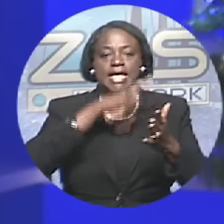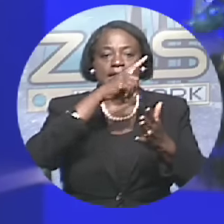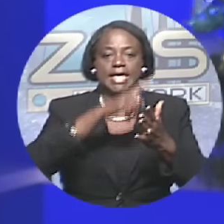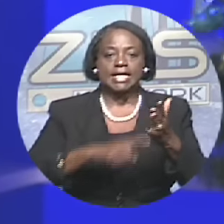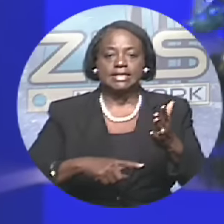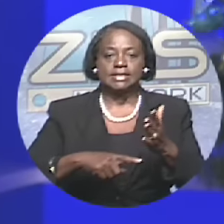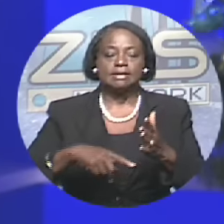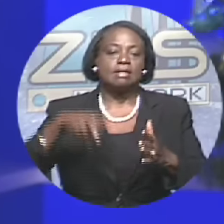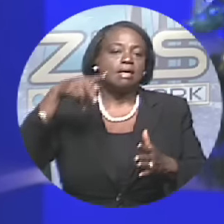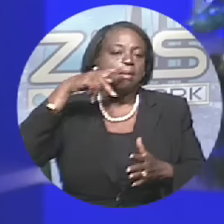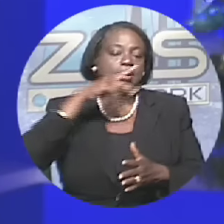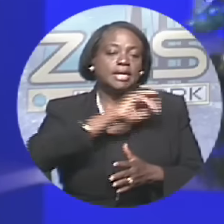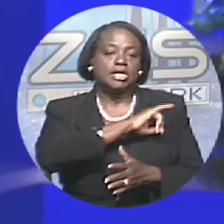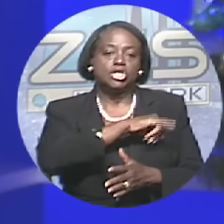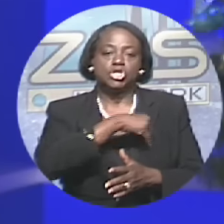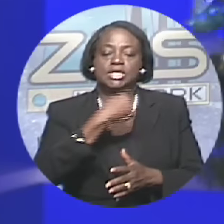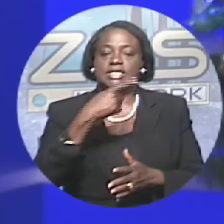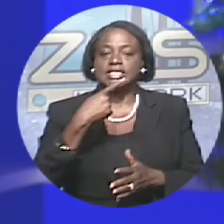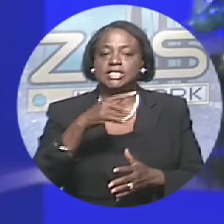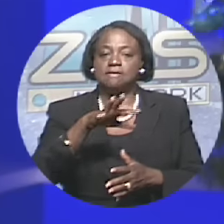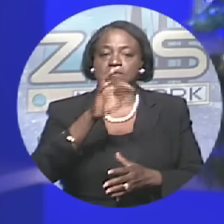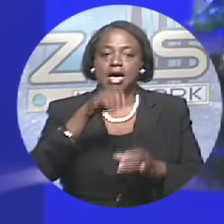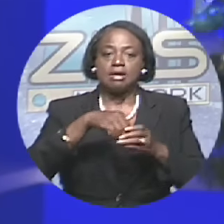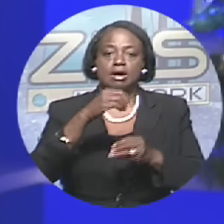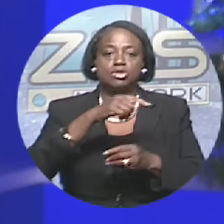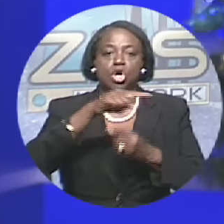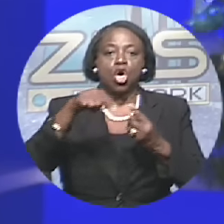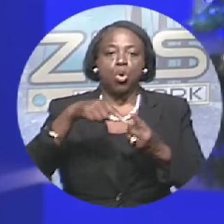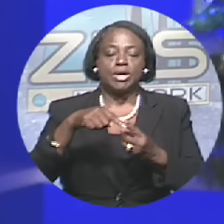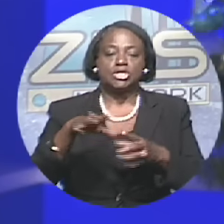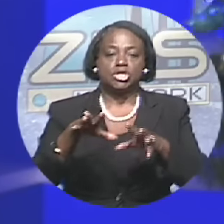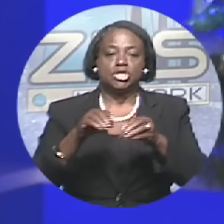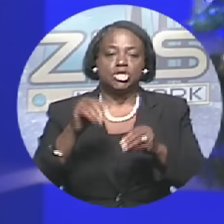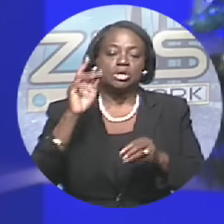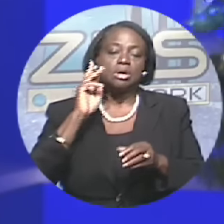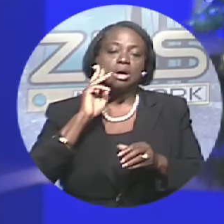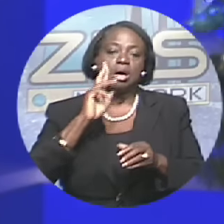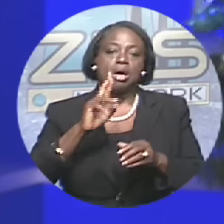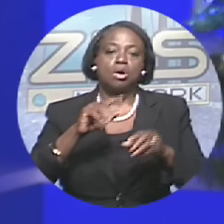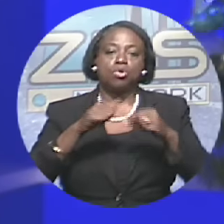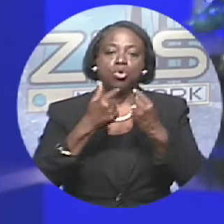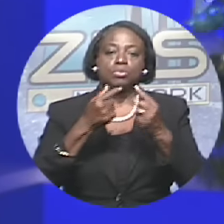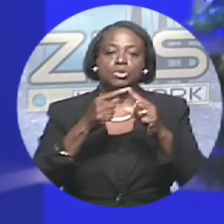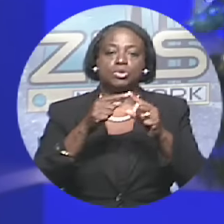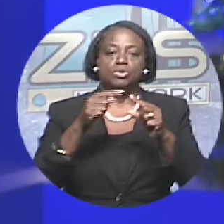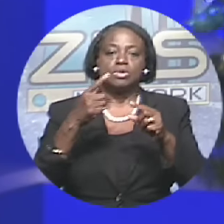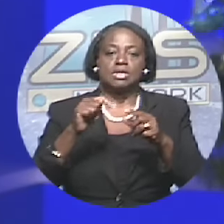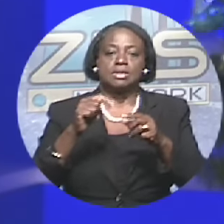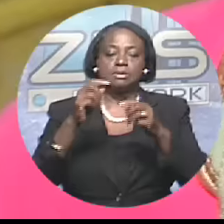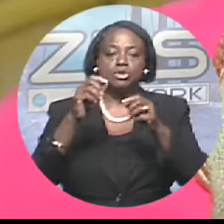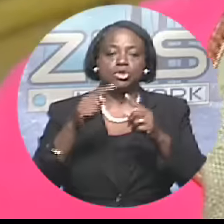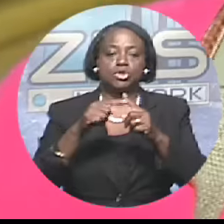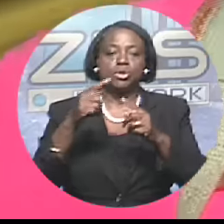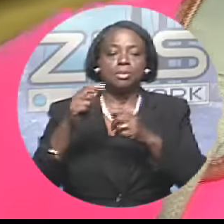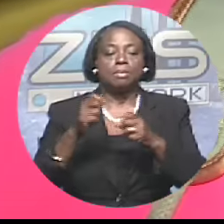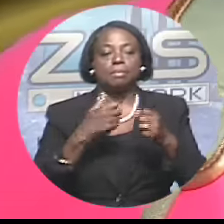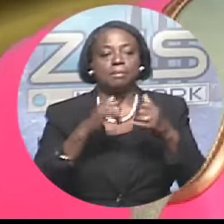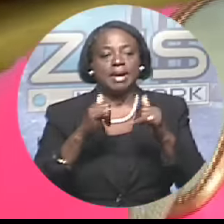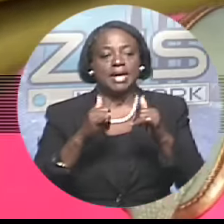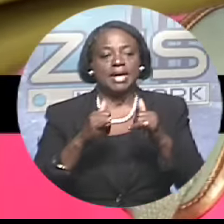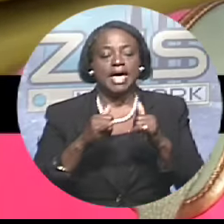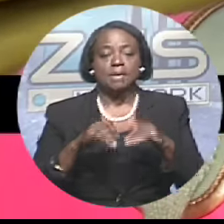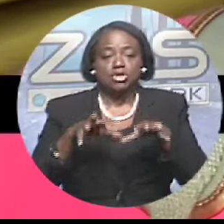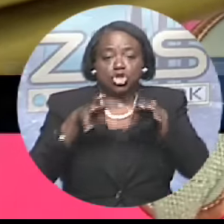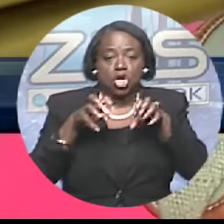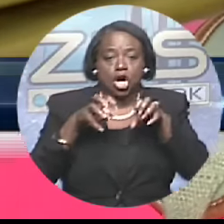out when she took her squad to the gym to play. This was also the case for head coach of the Harbor Island team. First of all, it's a shocker to